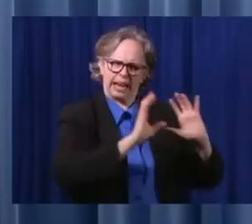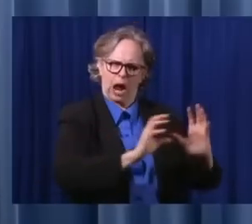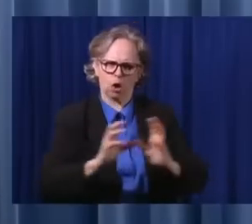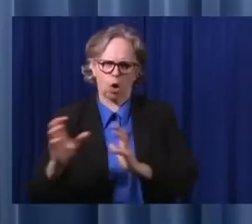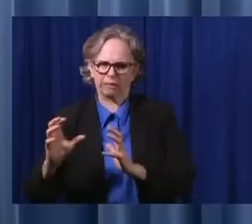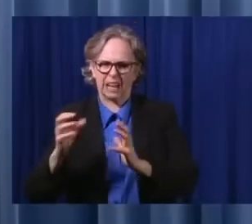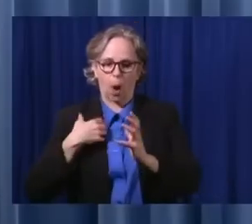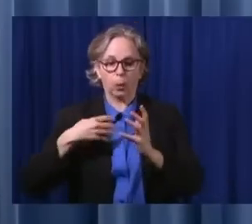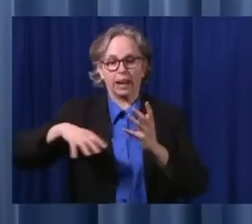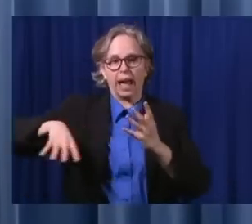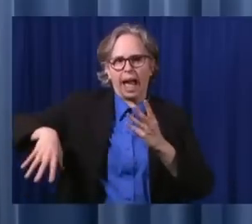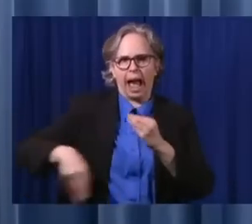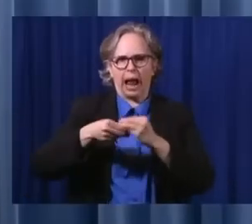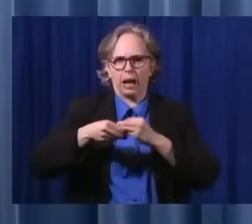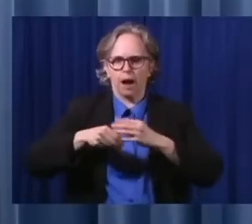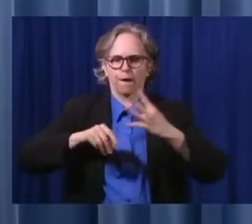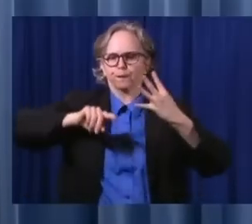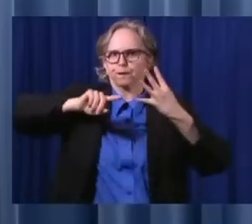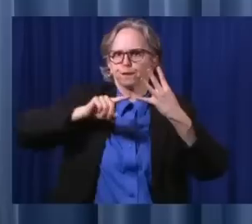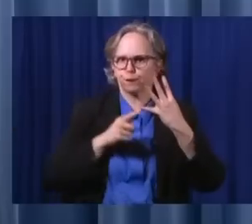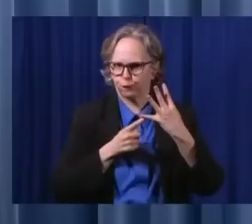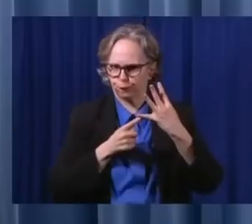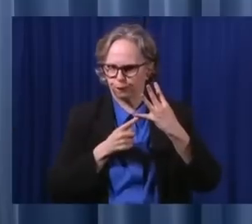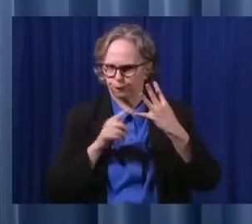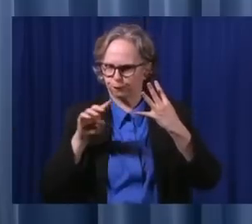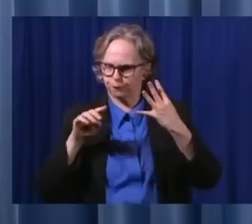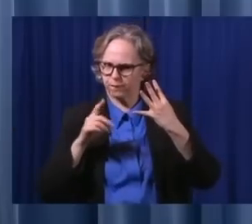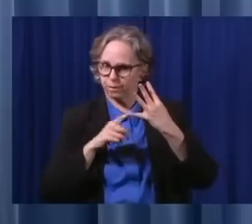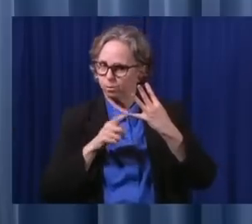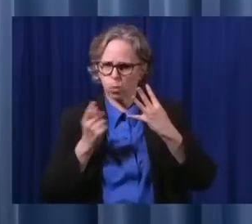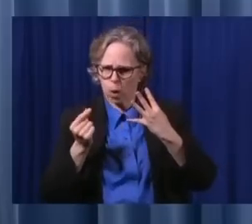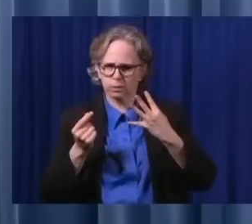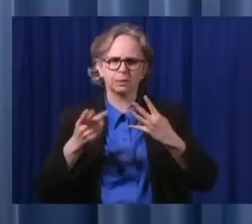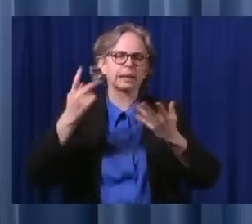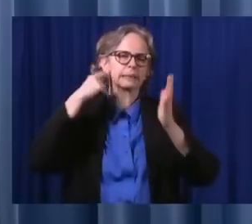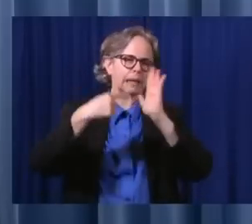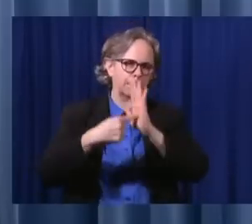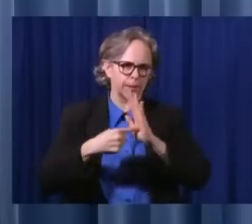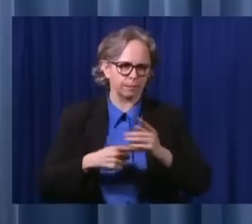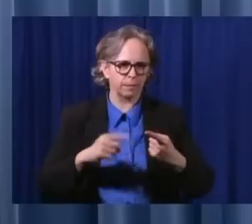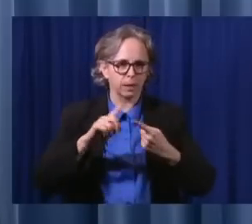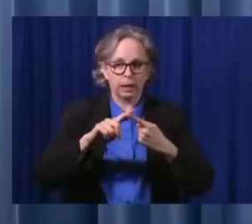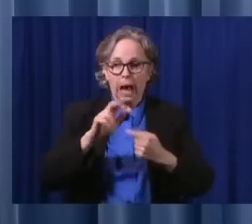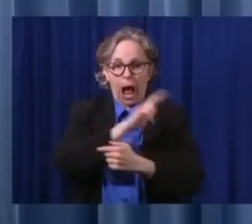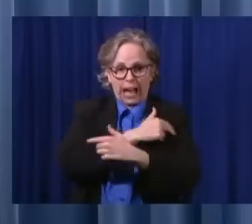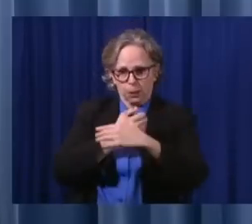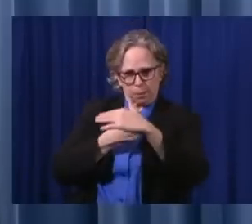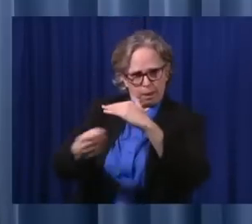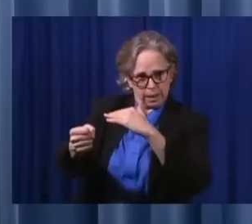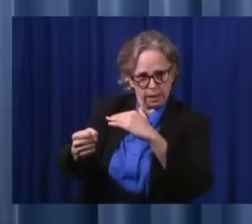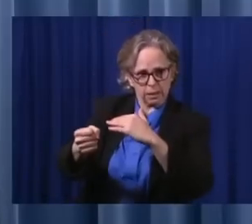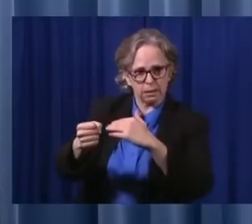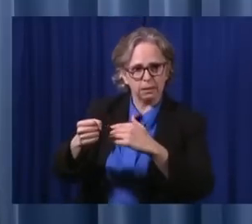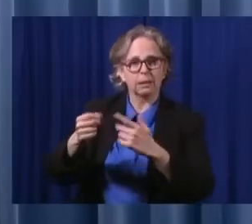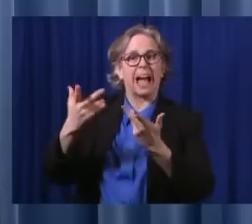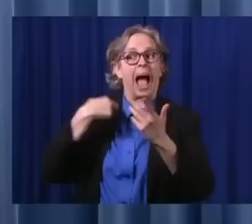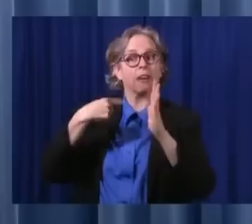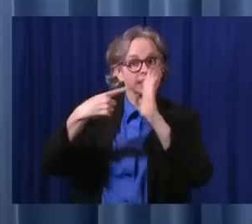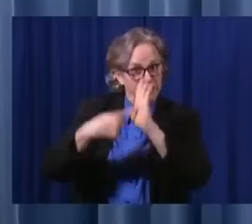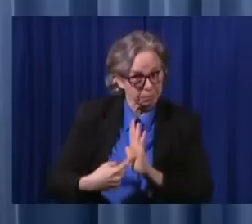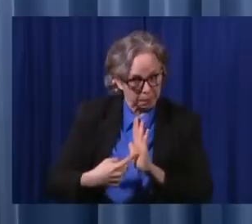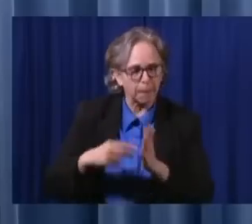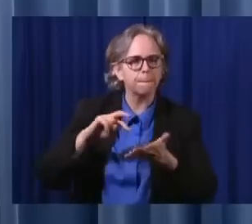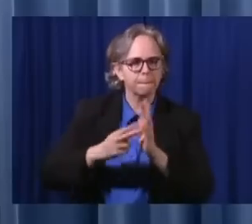Currently, Category 1 is hospitalized patients with symptoms and healthcare workers with symptoms. This includes nursing home